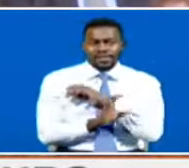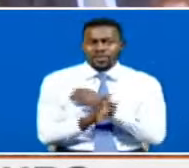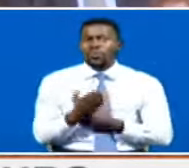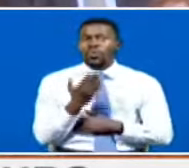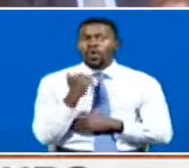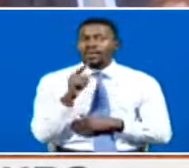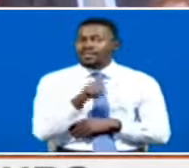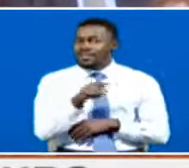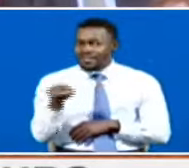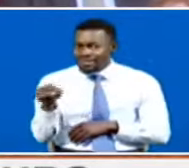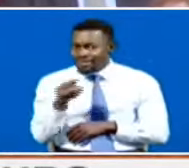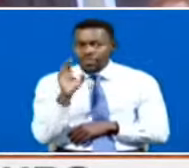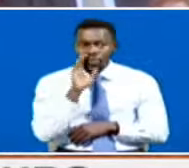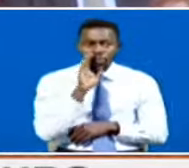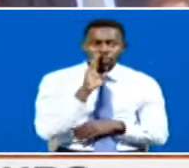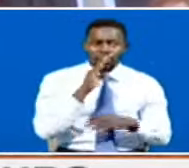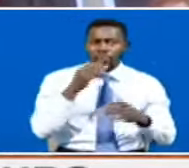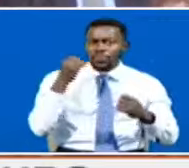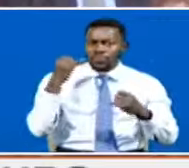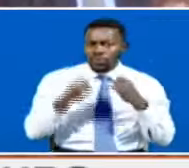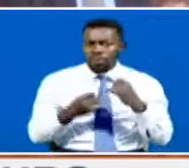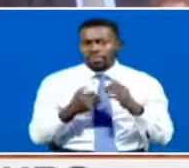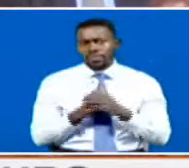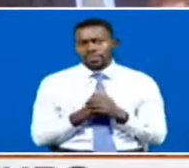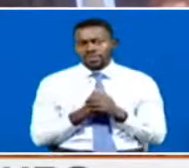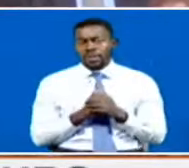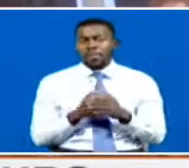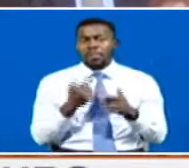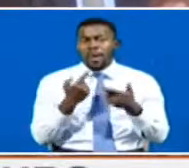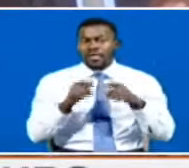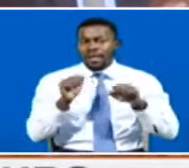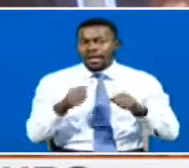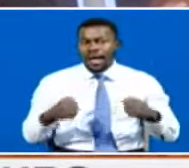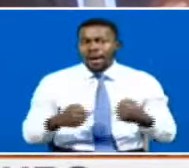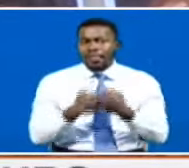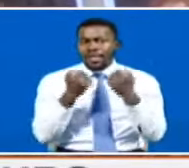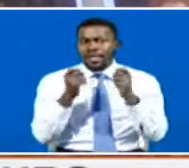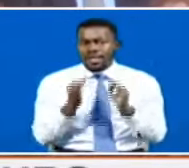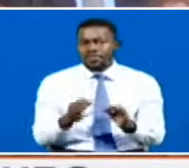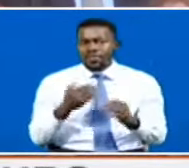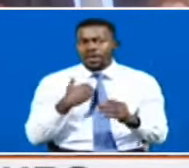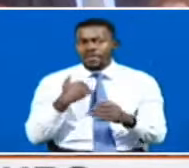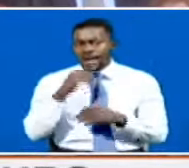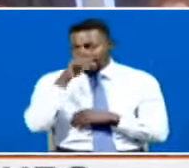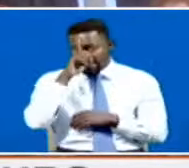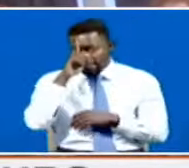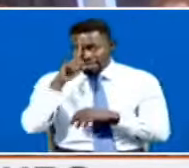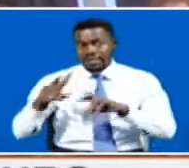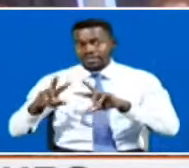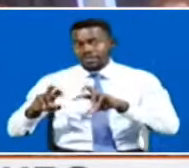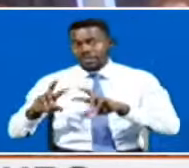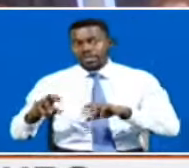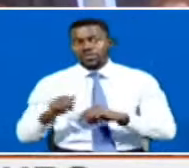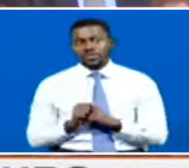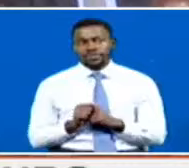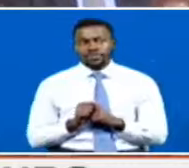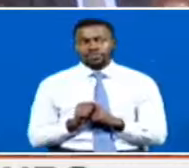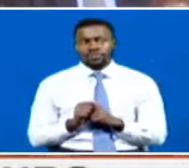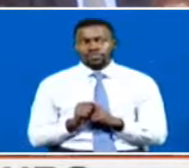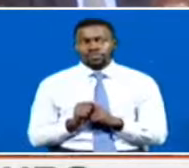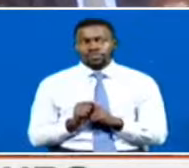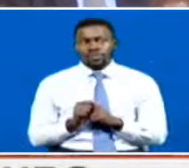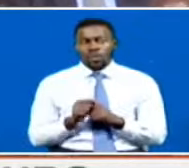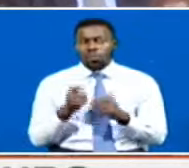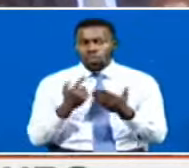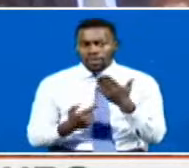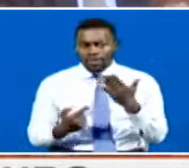these rumors to be put to rest. And this can only happen if there's a thorough investigation to tell us the